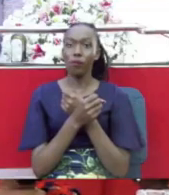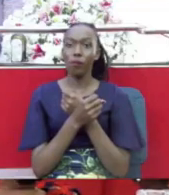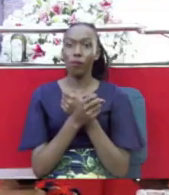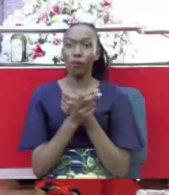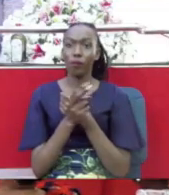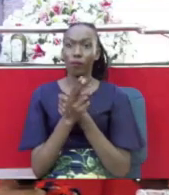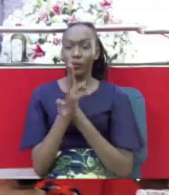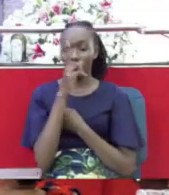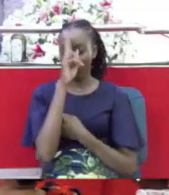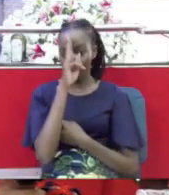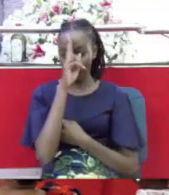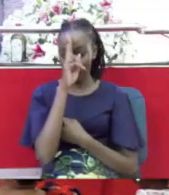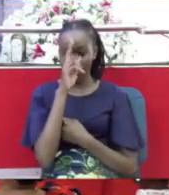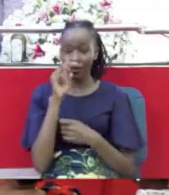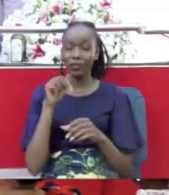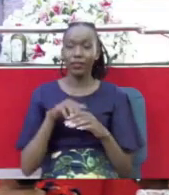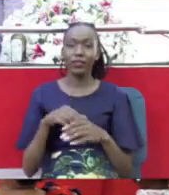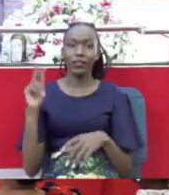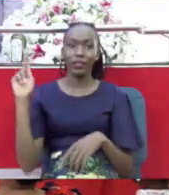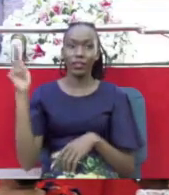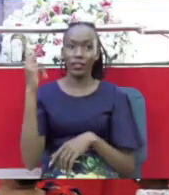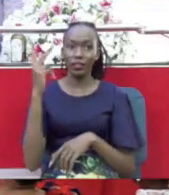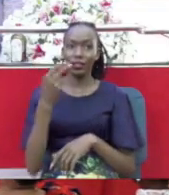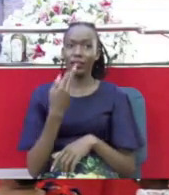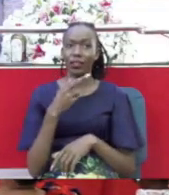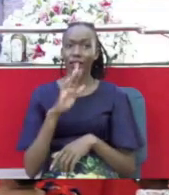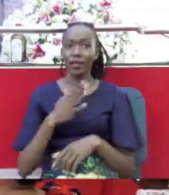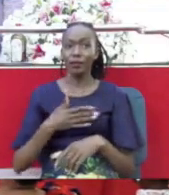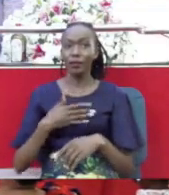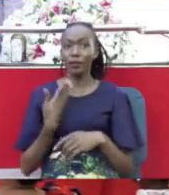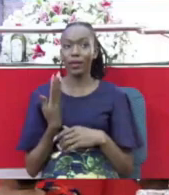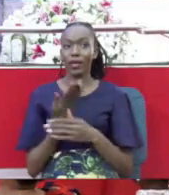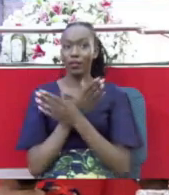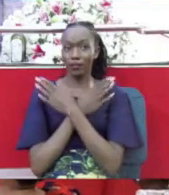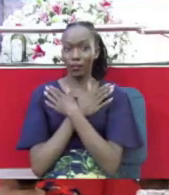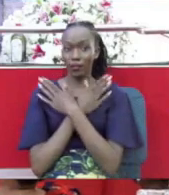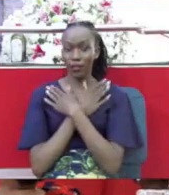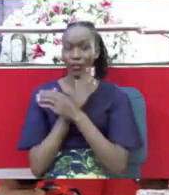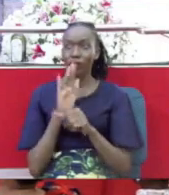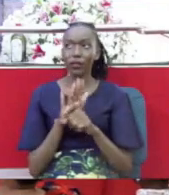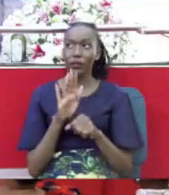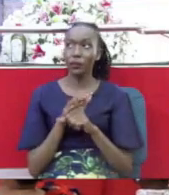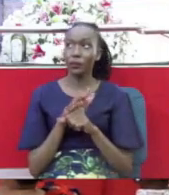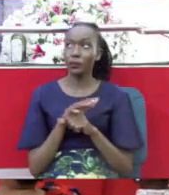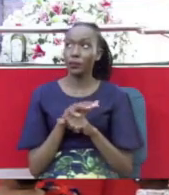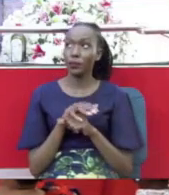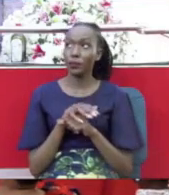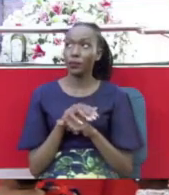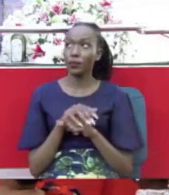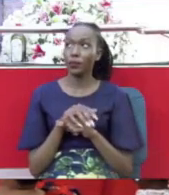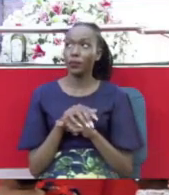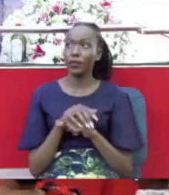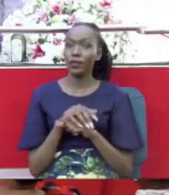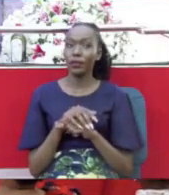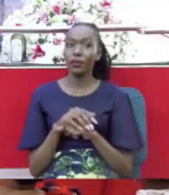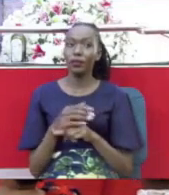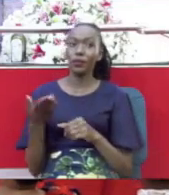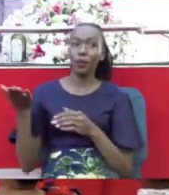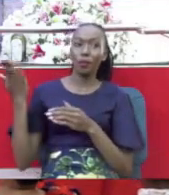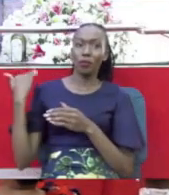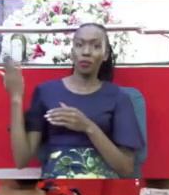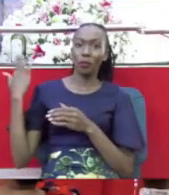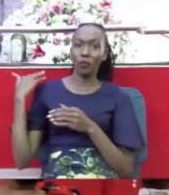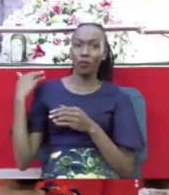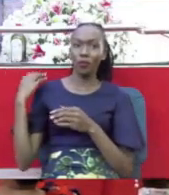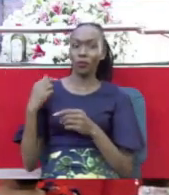my best friends. Wacha niseme hivi, wa askari ni marafiki zangu sana hapa Kenya. They used to be my big enemies. Walikuanga maadui